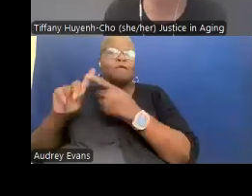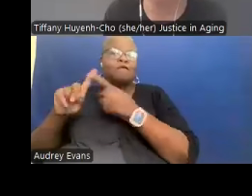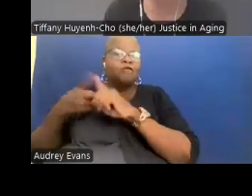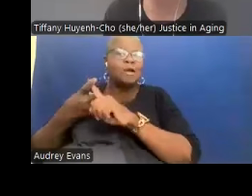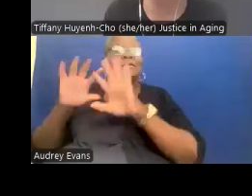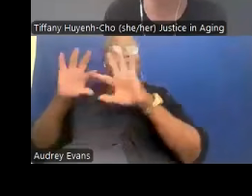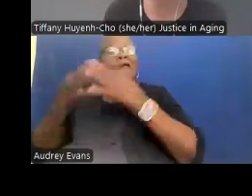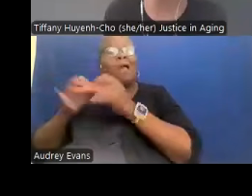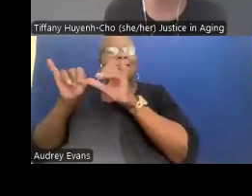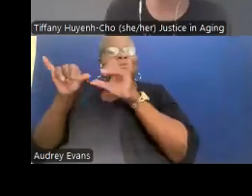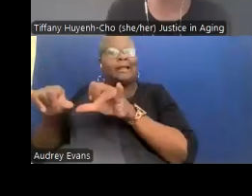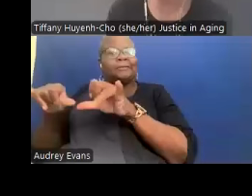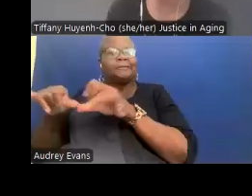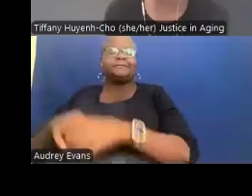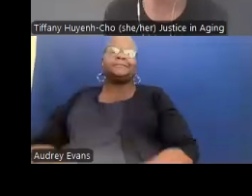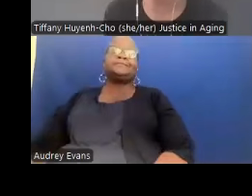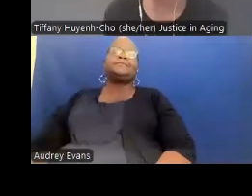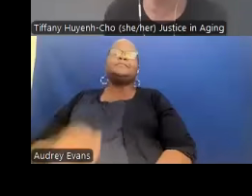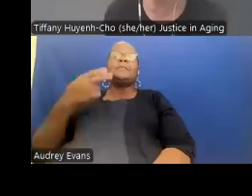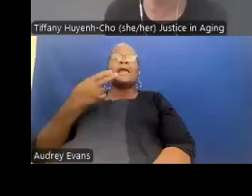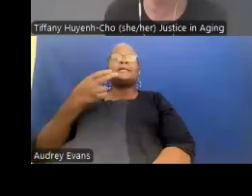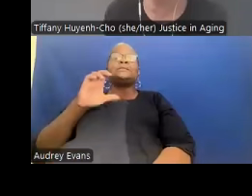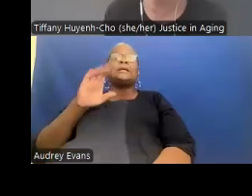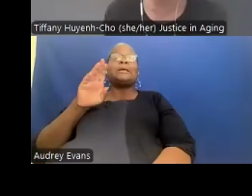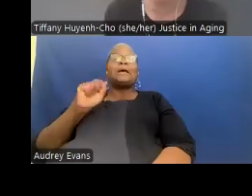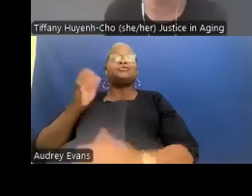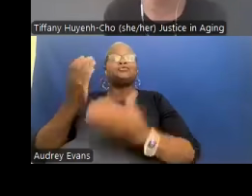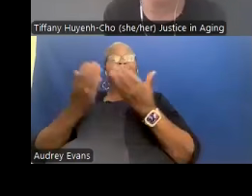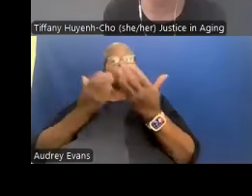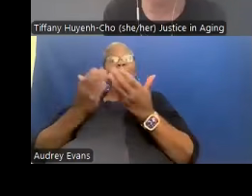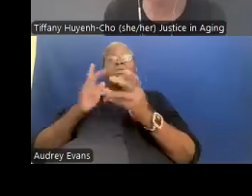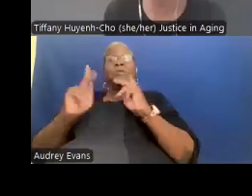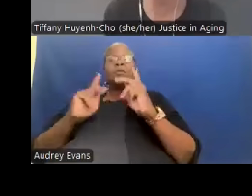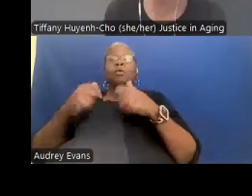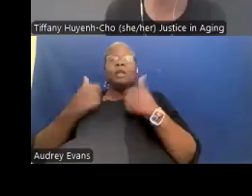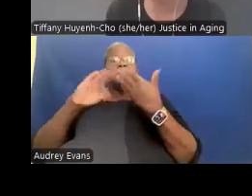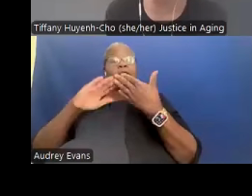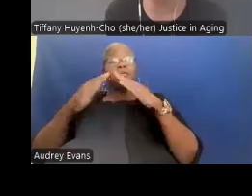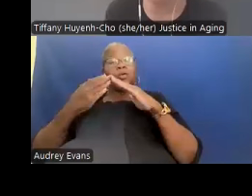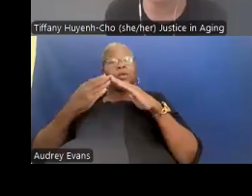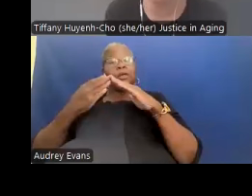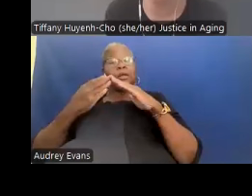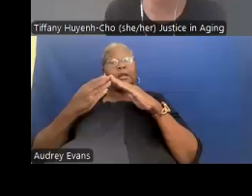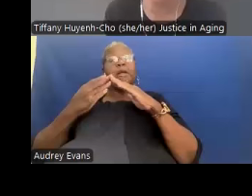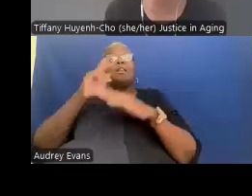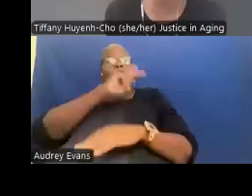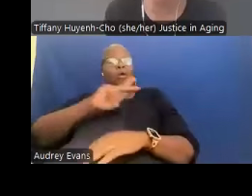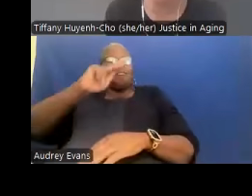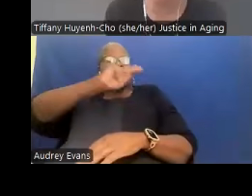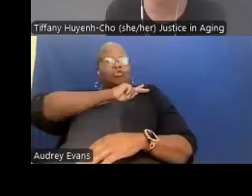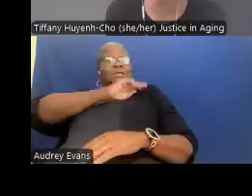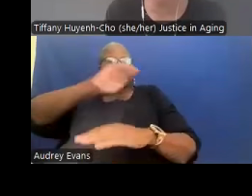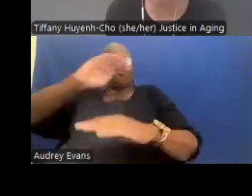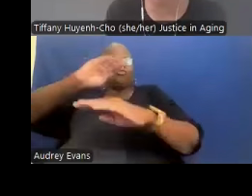with your family. HCBS services are provided to people living in the community, and they are personalized to meet a